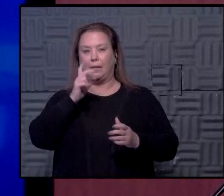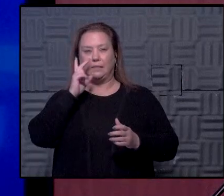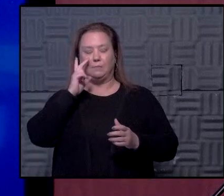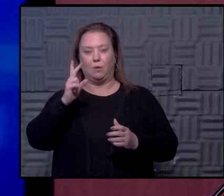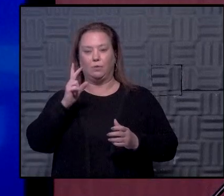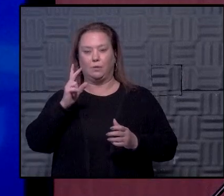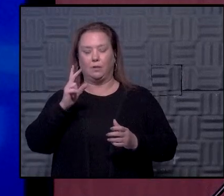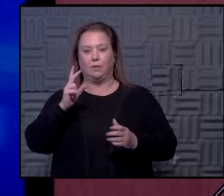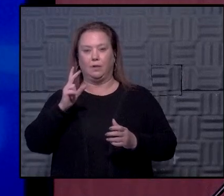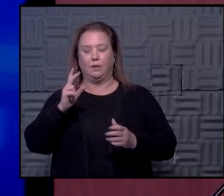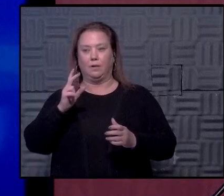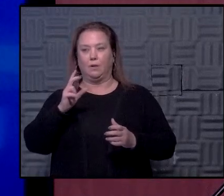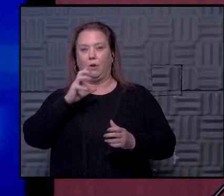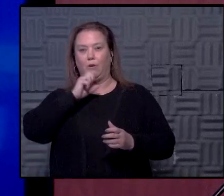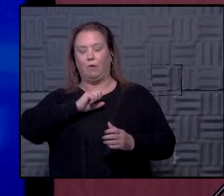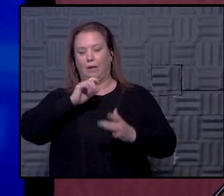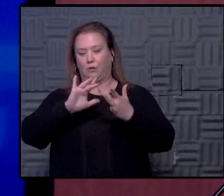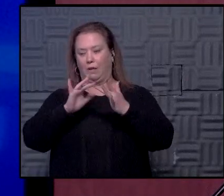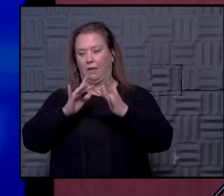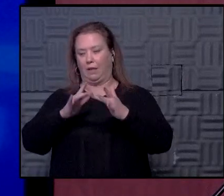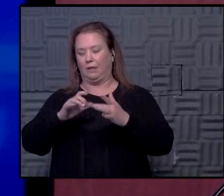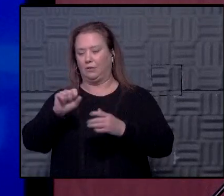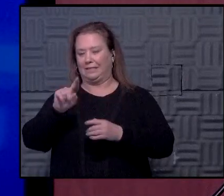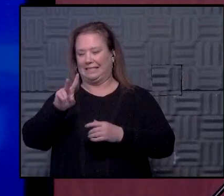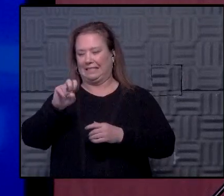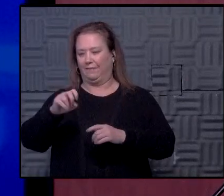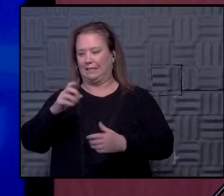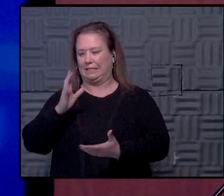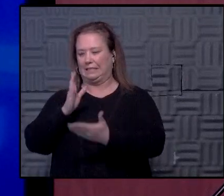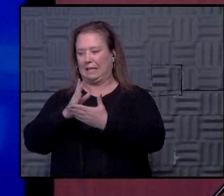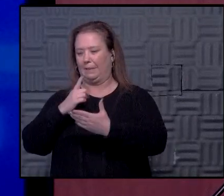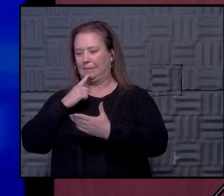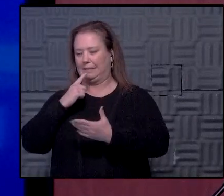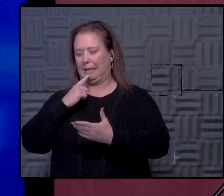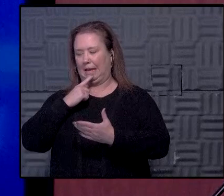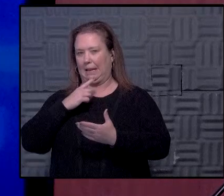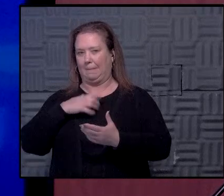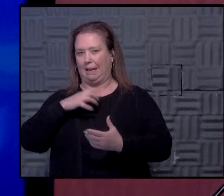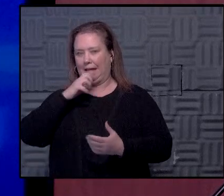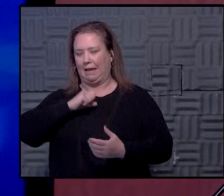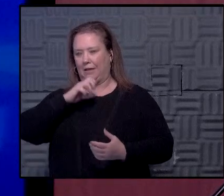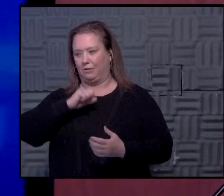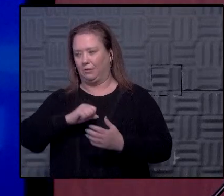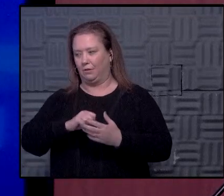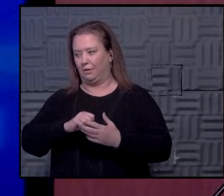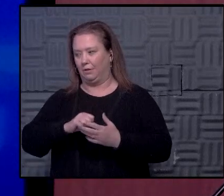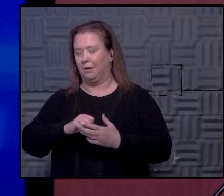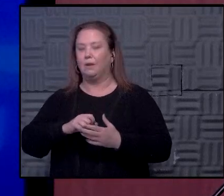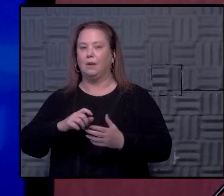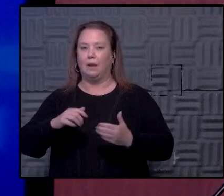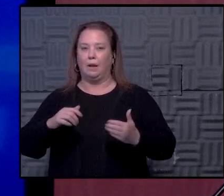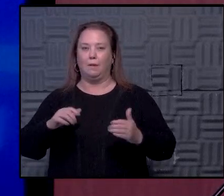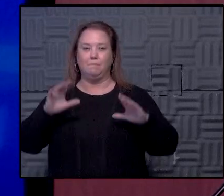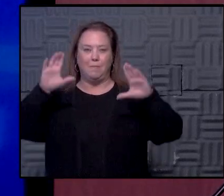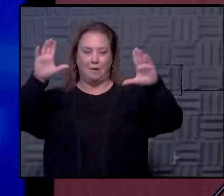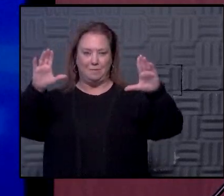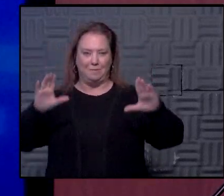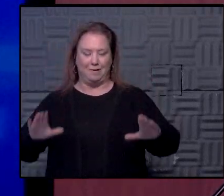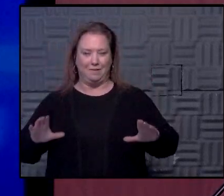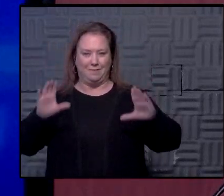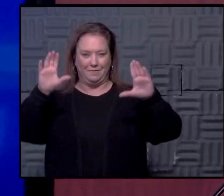her age online anymore. She called me. She said, "Stephen, quit saying my age on your program." But my very spry, very